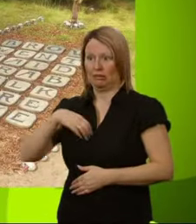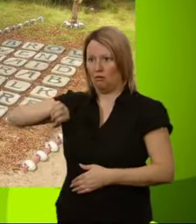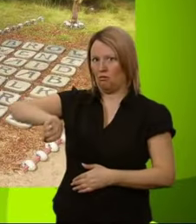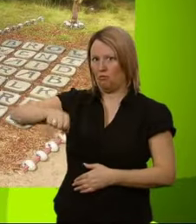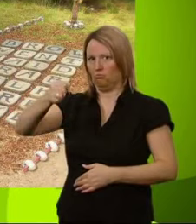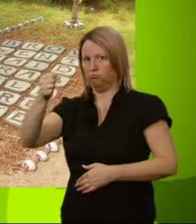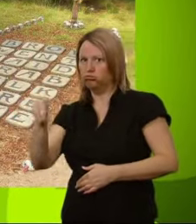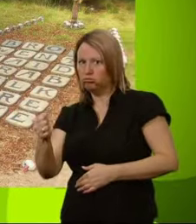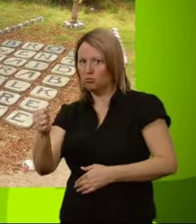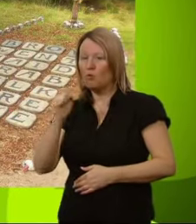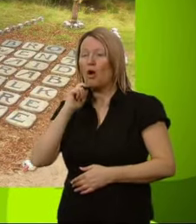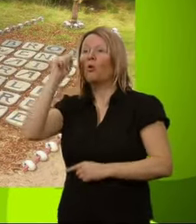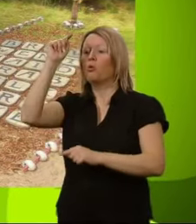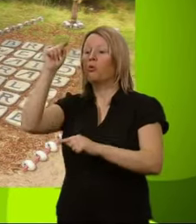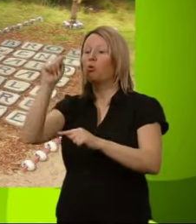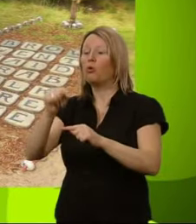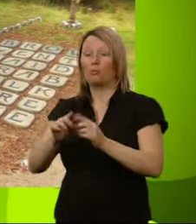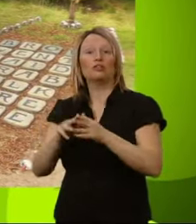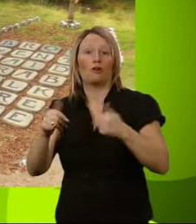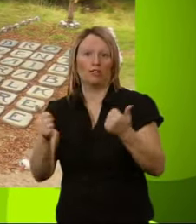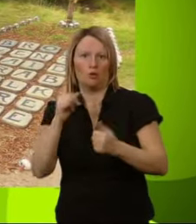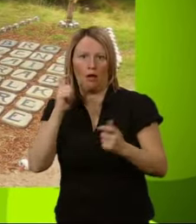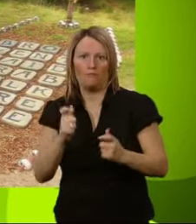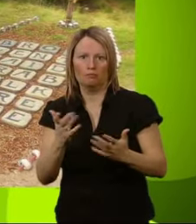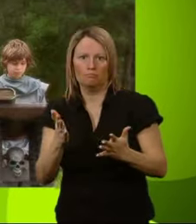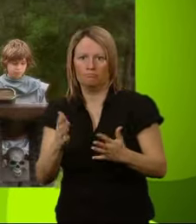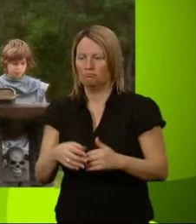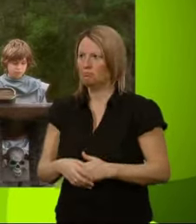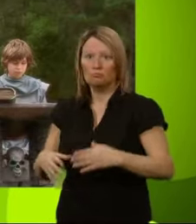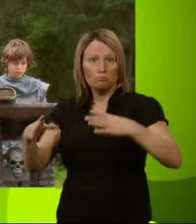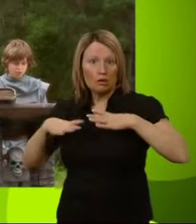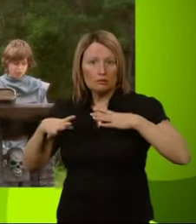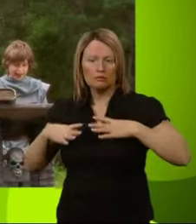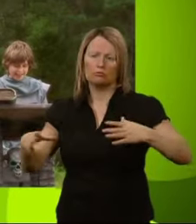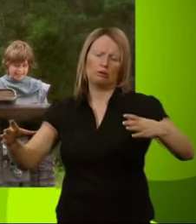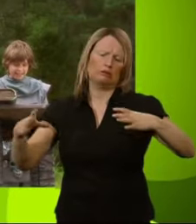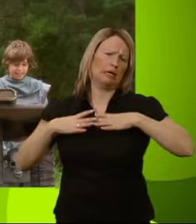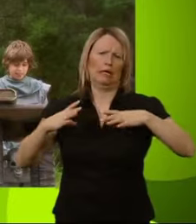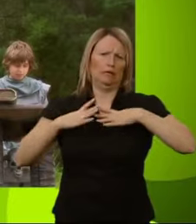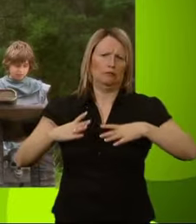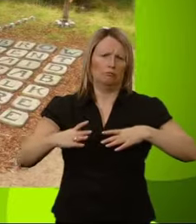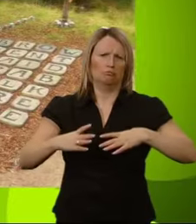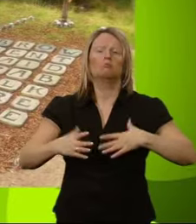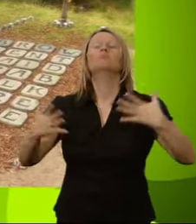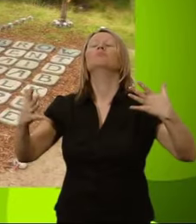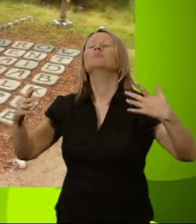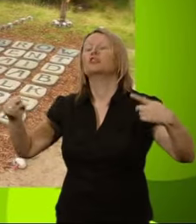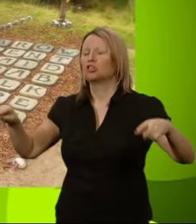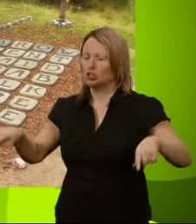glass run out, your challenge is over. Are you ready? Ready!